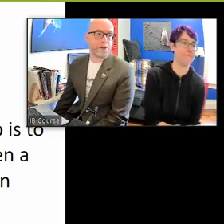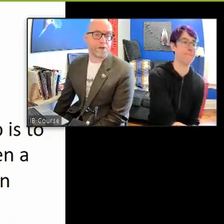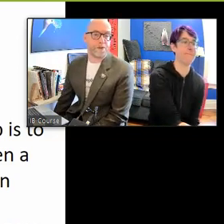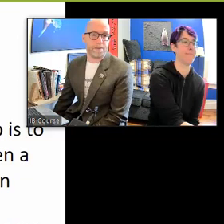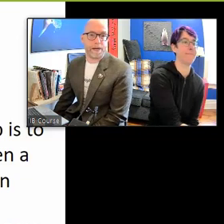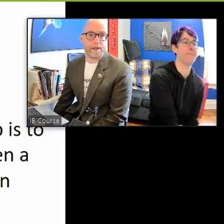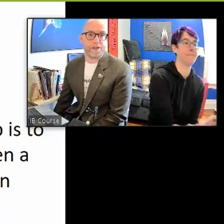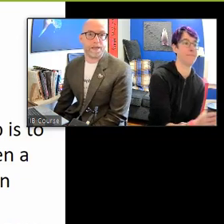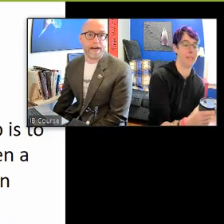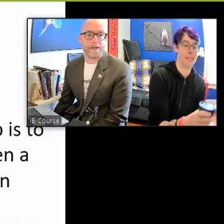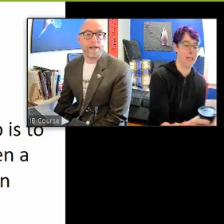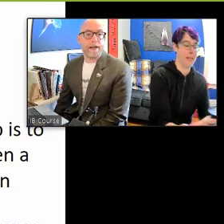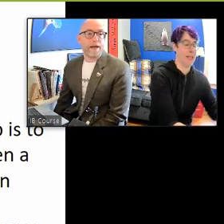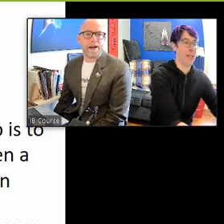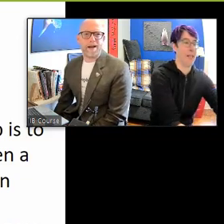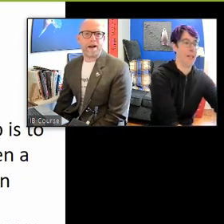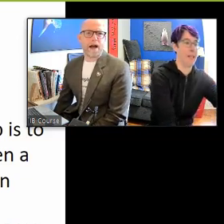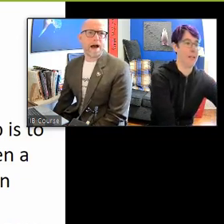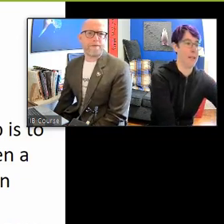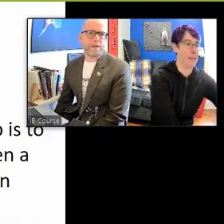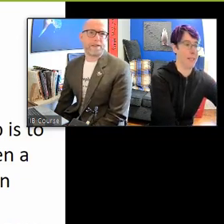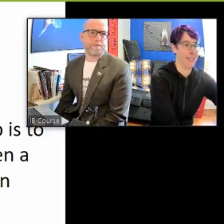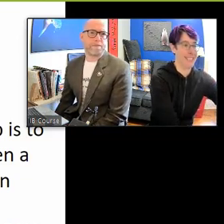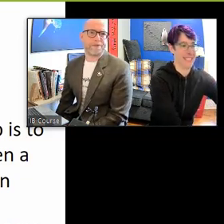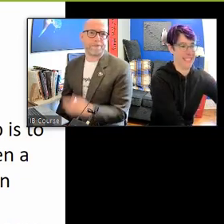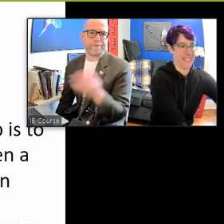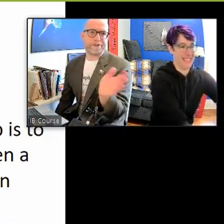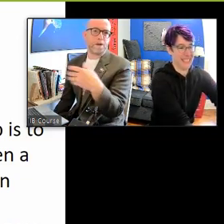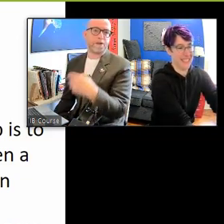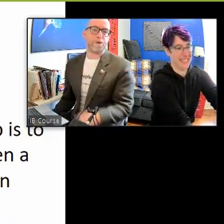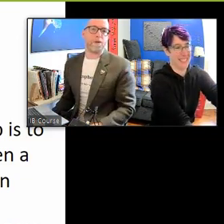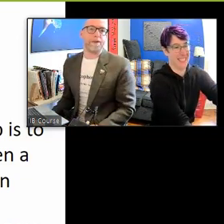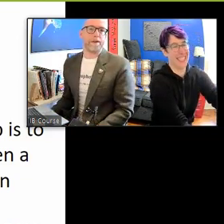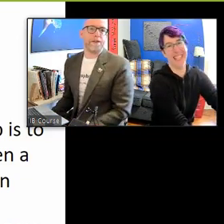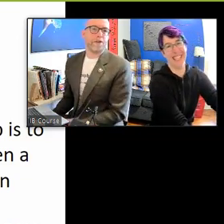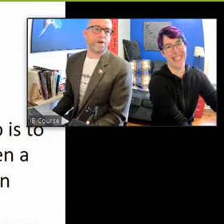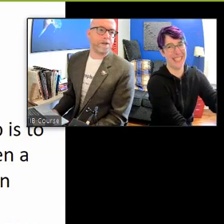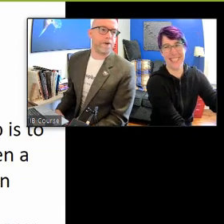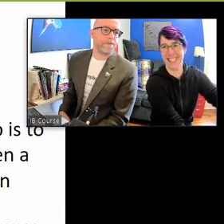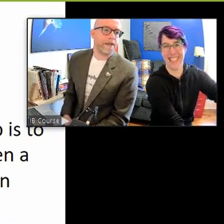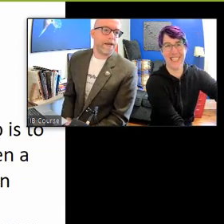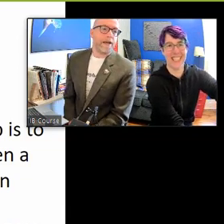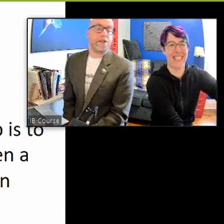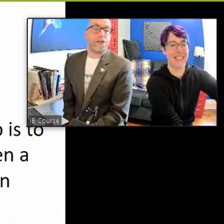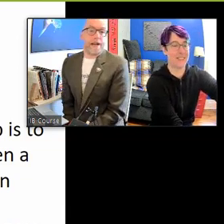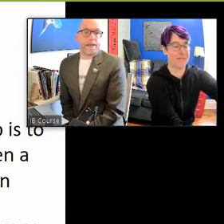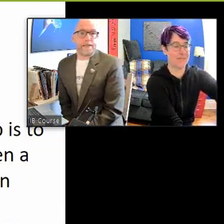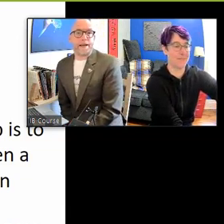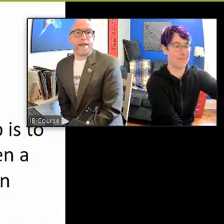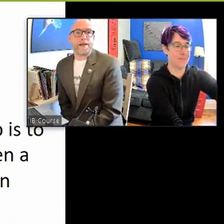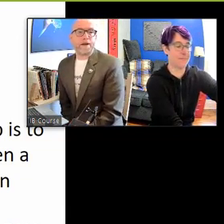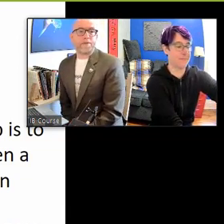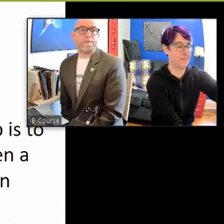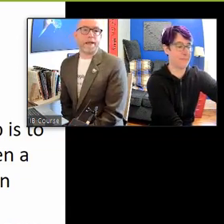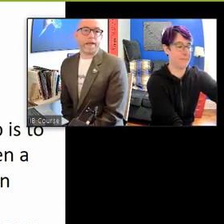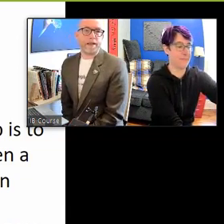George Church, who's a biologist at Harvard or some small school in the East Coast of the U.S. He's a geneticist, and he